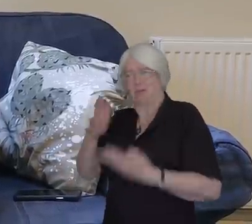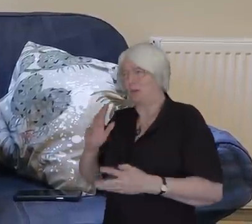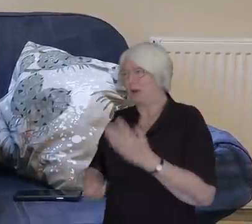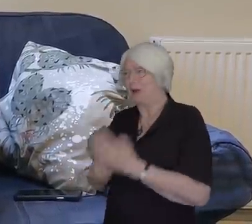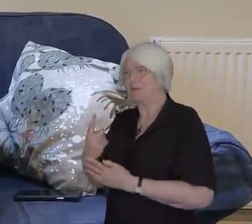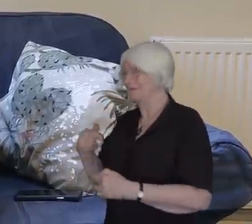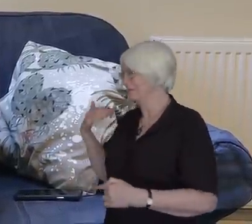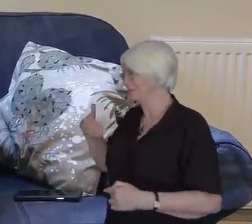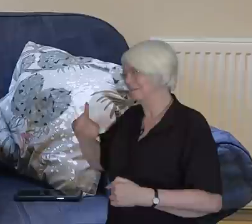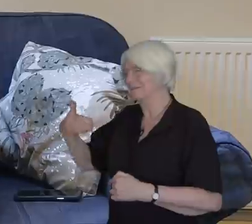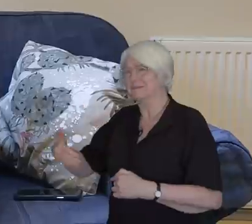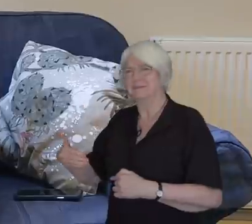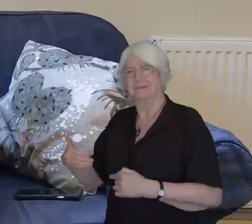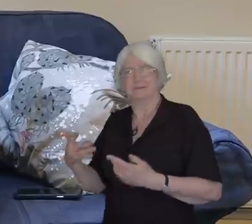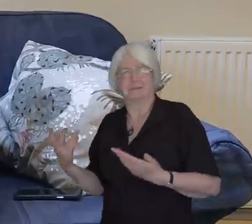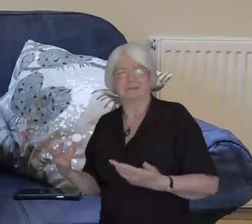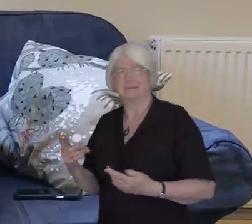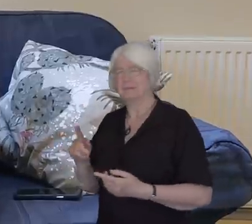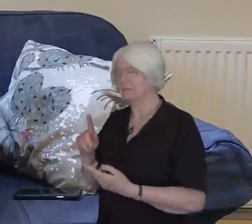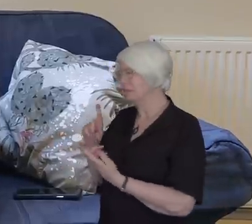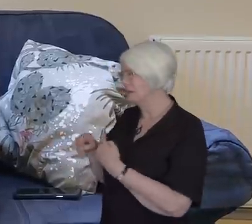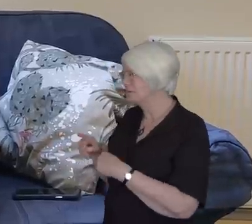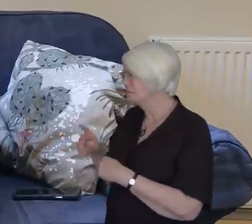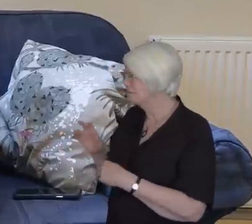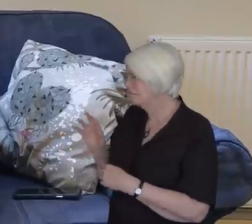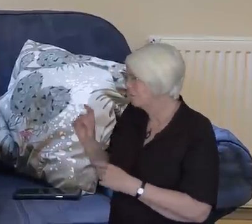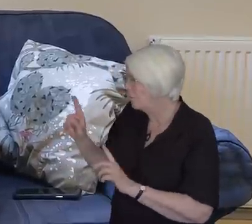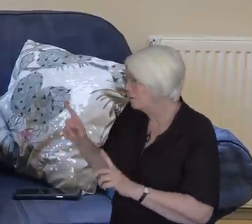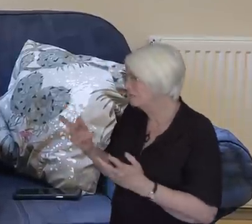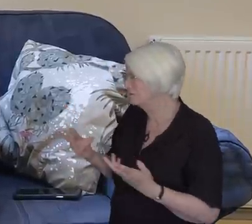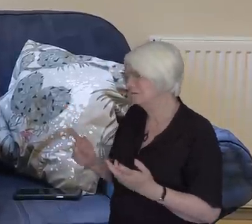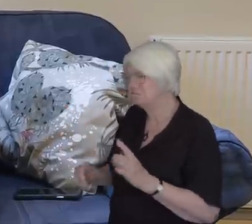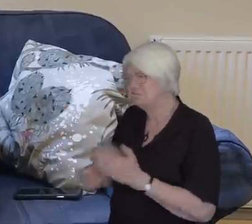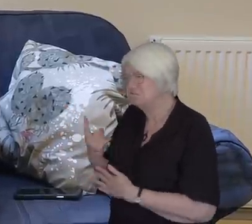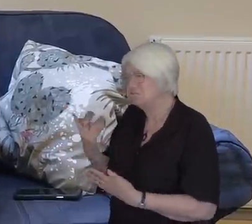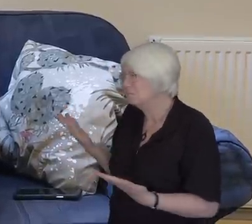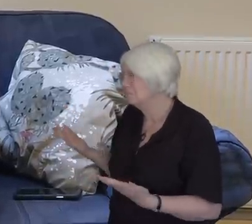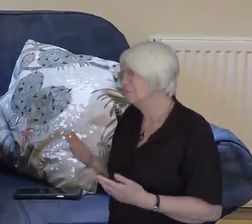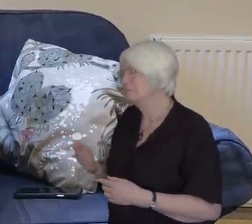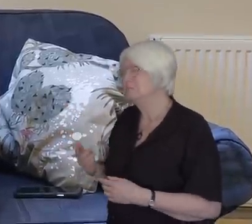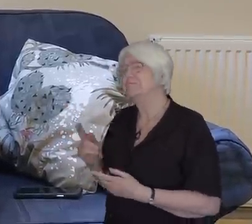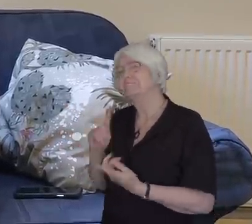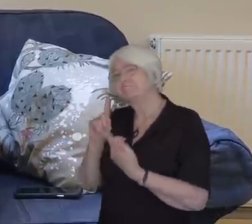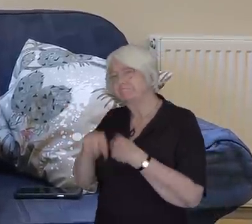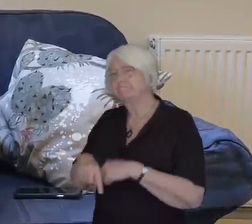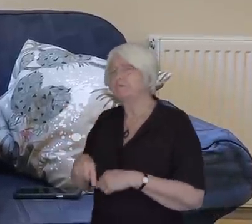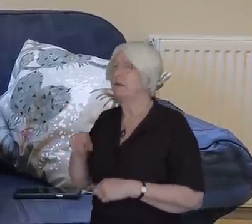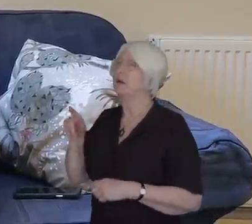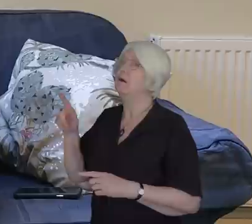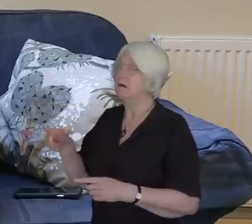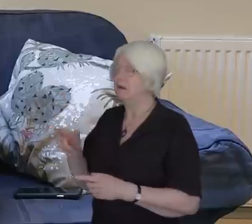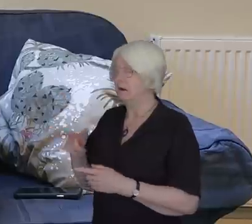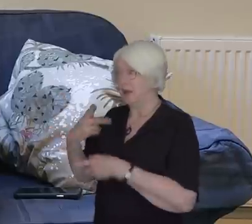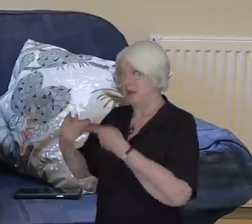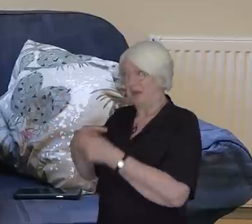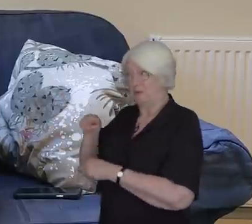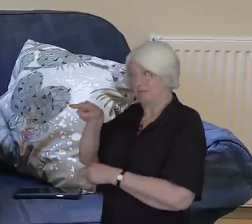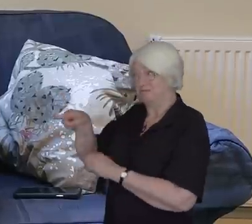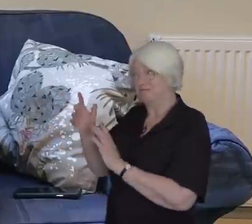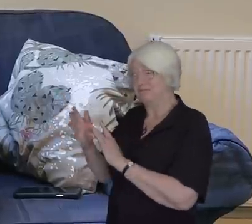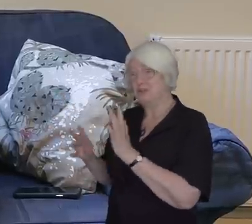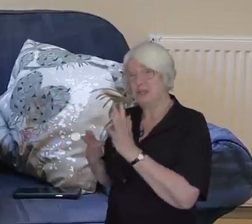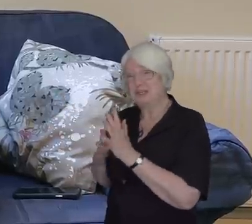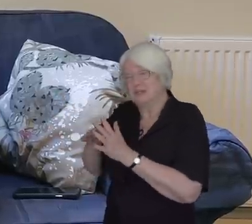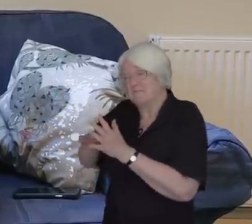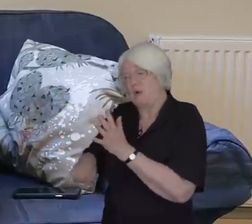that have taken place there in these days? He asked them, what things? They replied, the